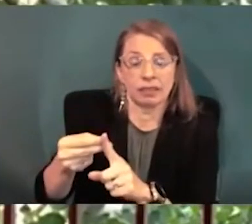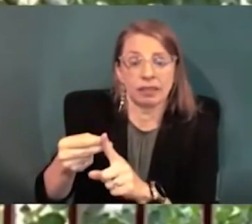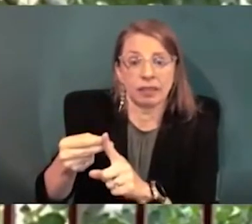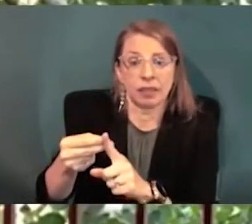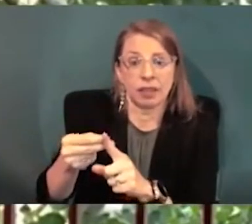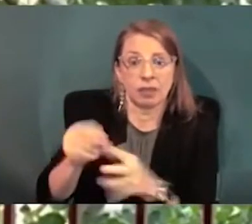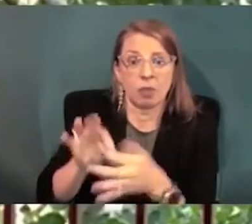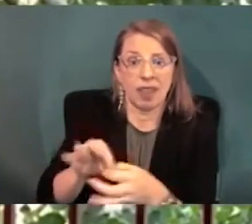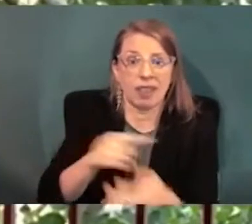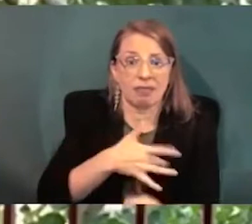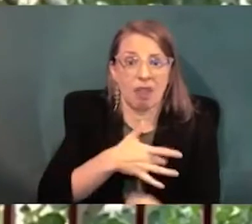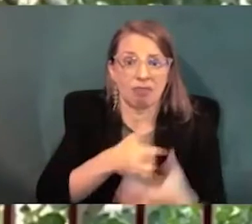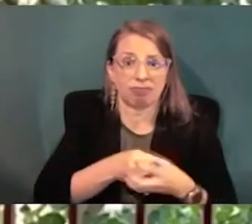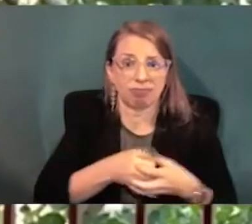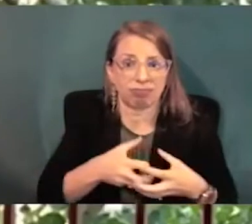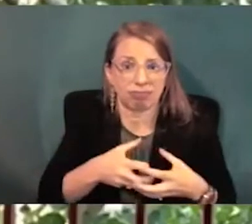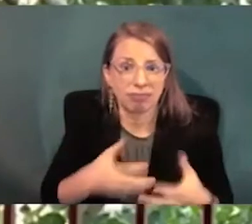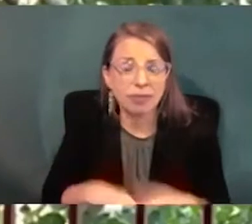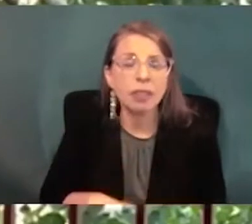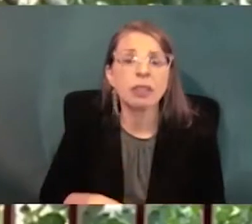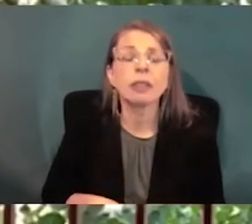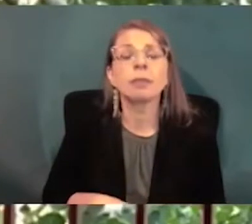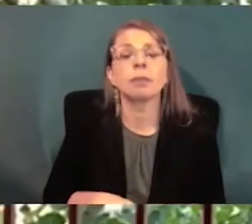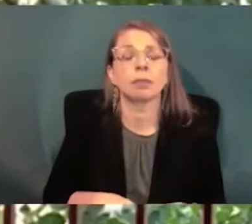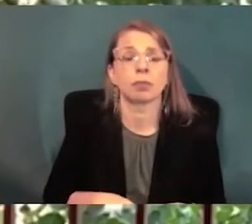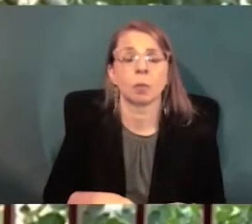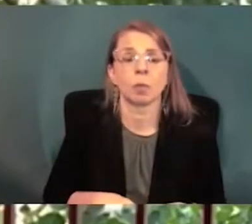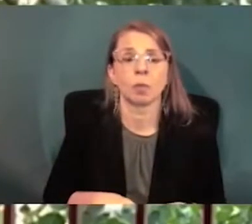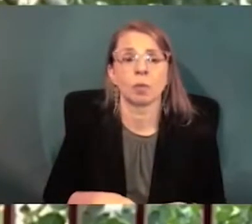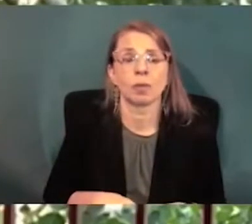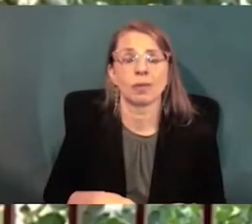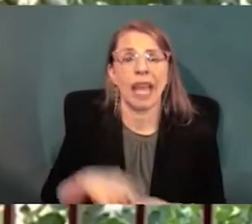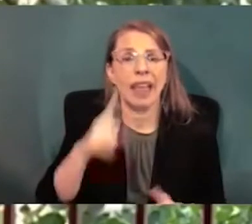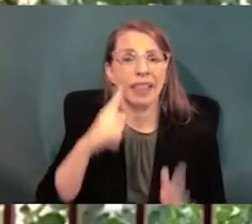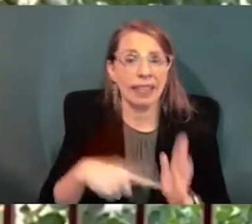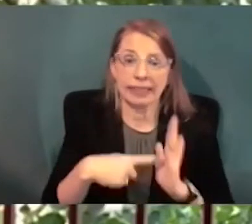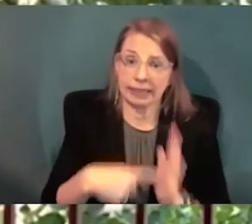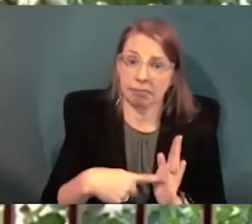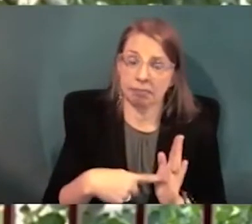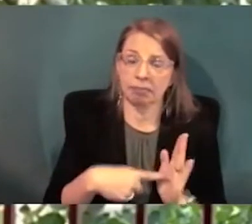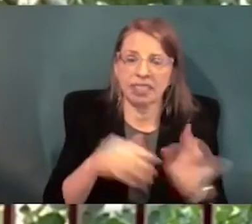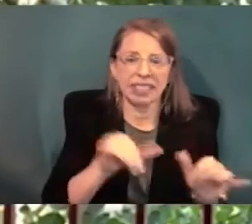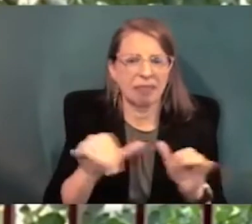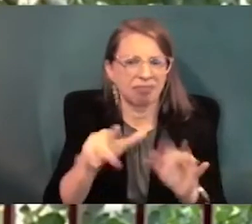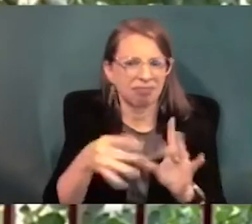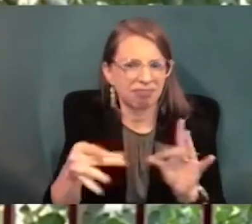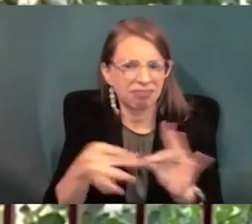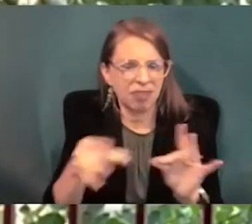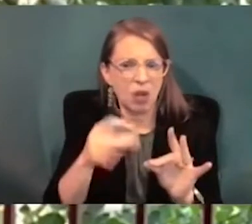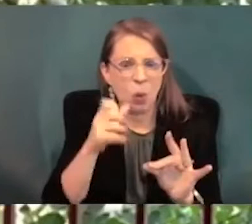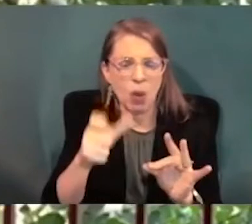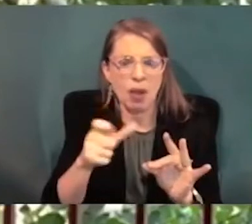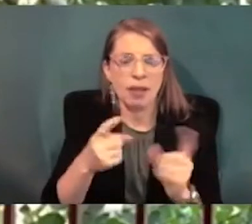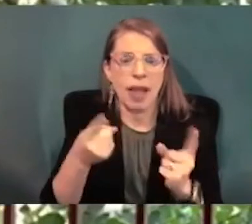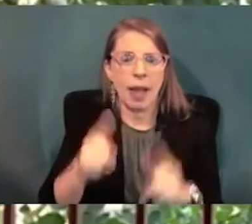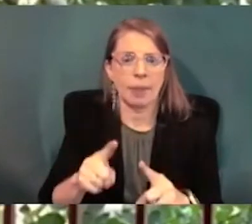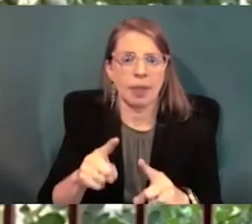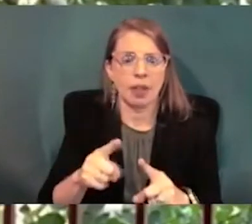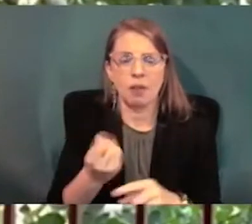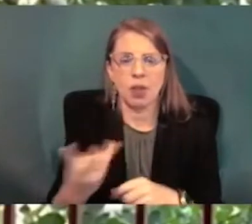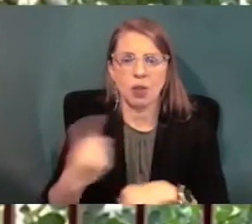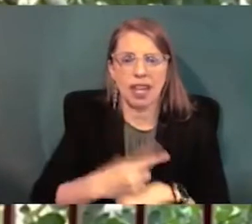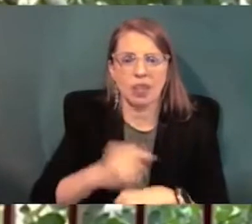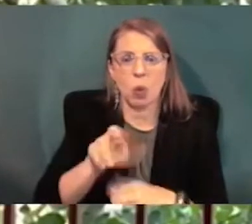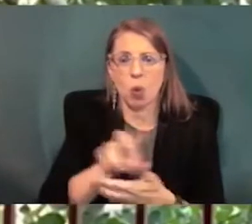myocarditis. And I think the symptoms, just like you said, are probably going to occur a few days to a week or so after